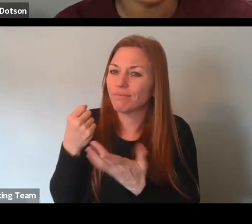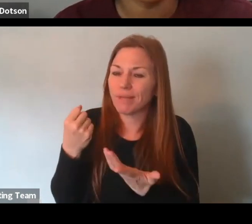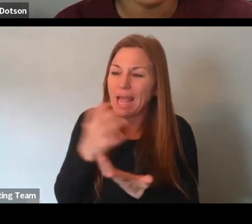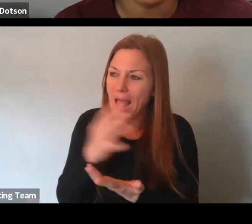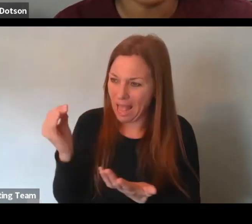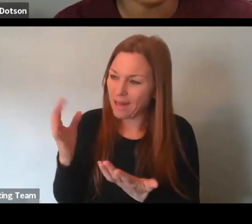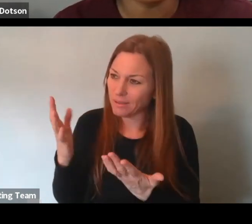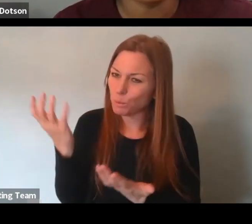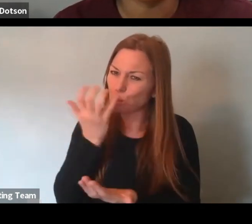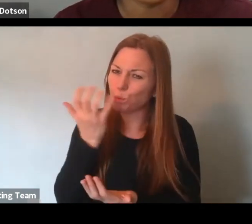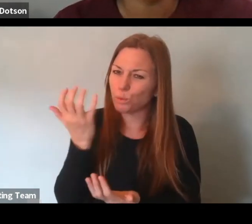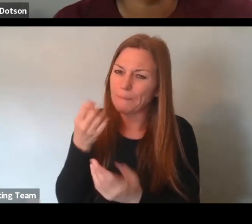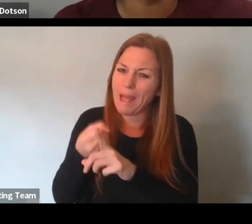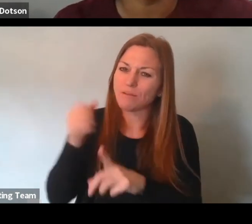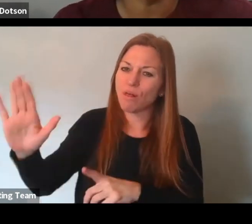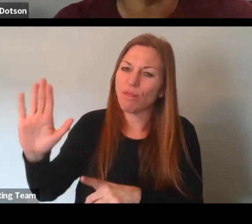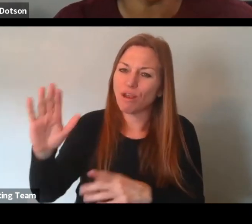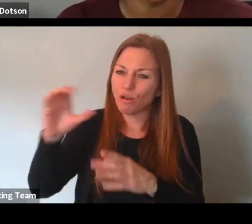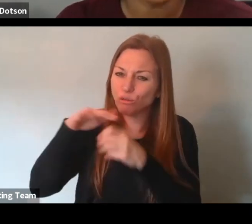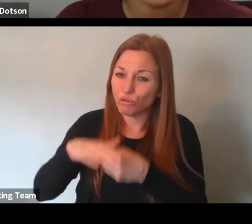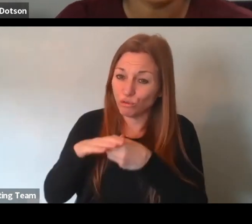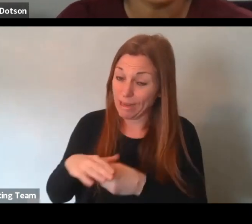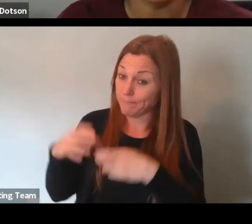Those limited access to resources can create